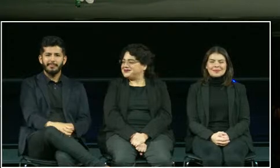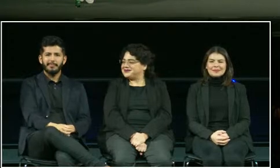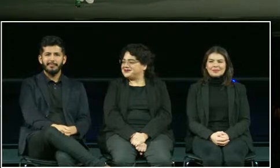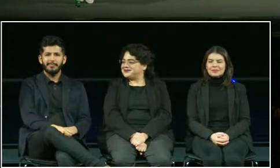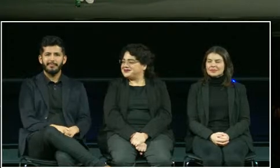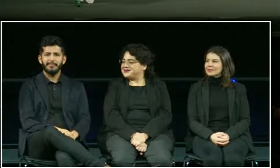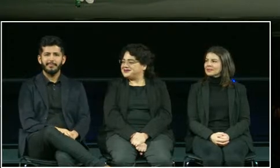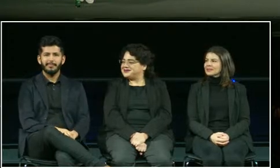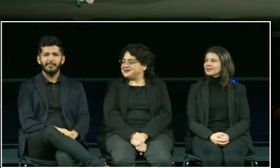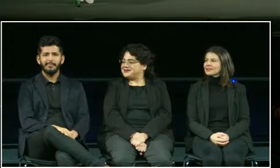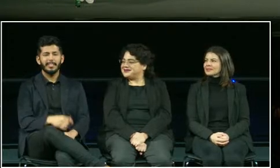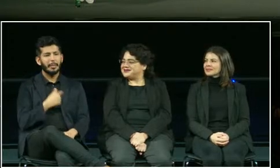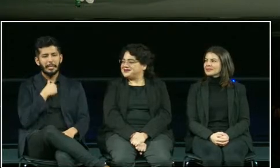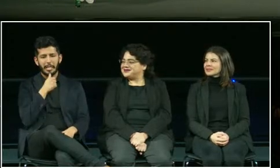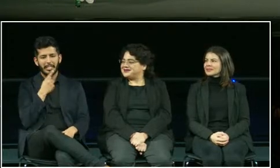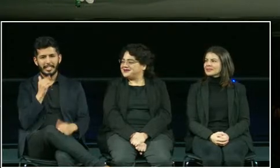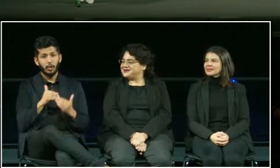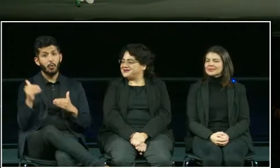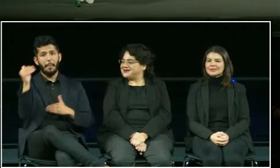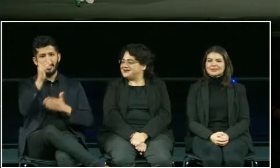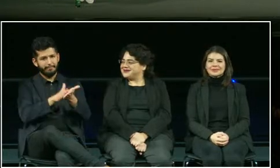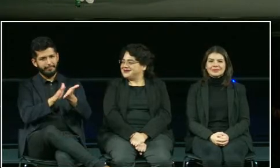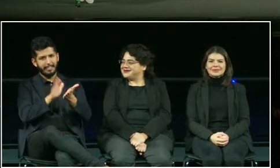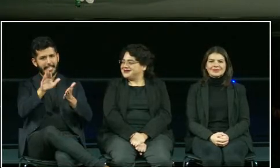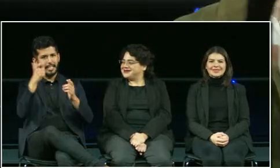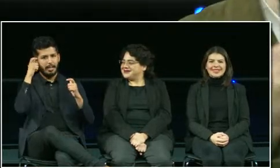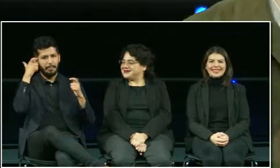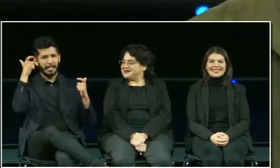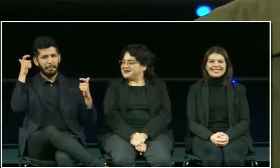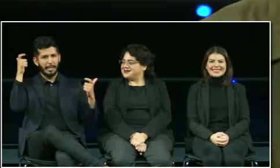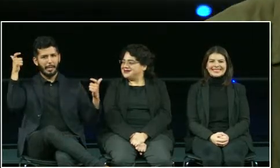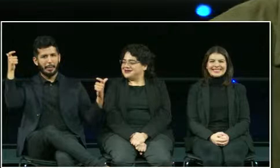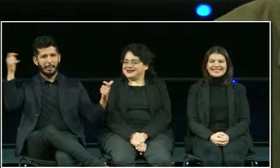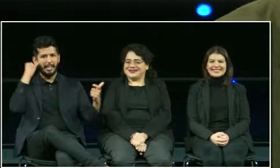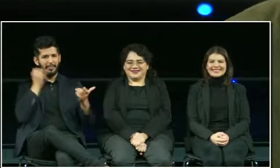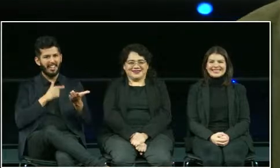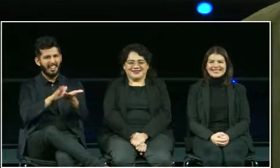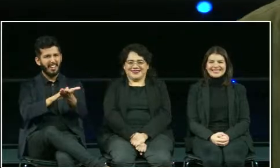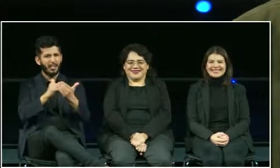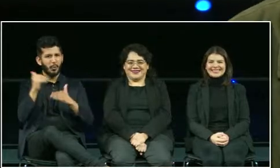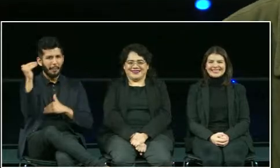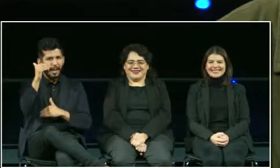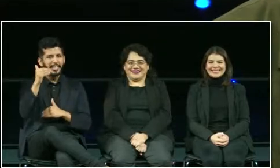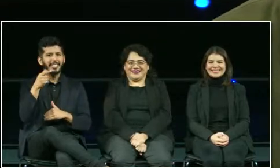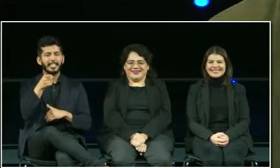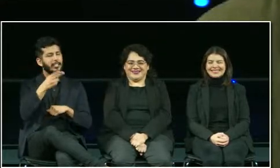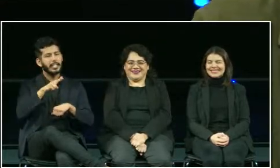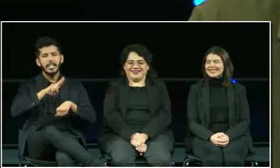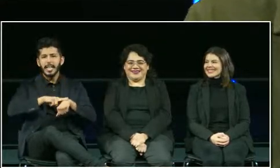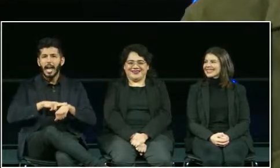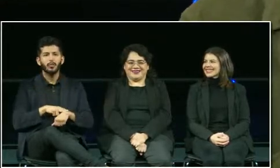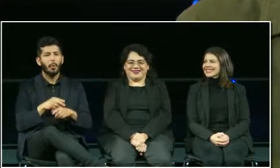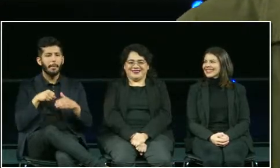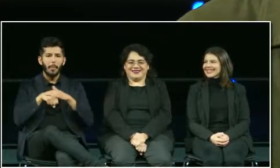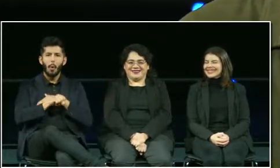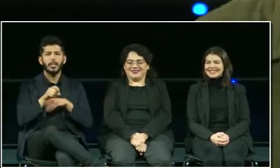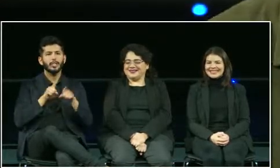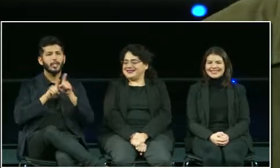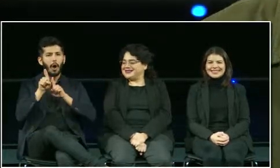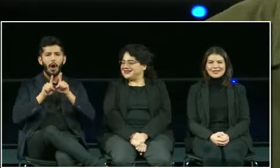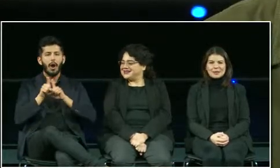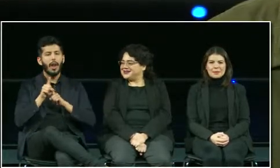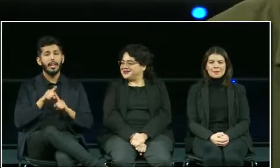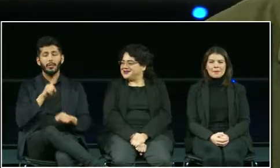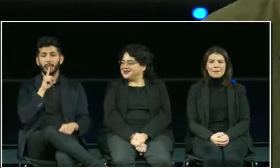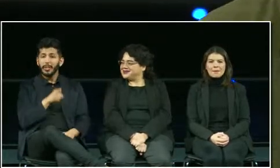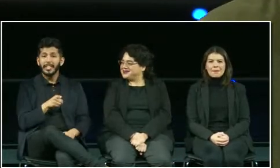I'll not say too many compliments, so James's head gets bigger and bigger. But now James is a real natural star, and remarkably, the